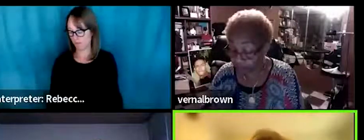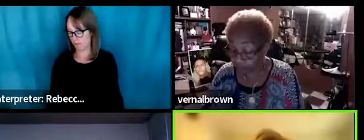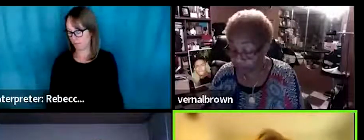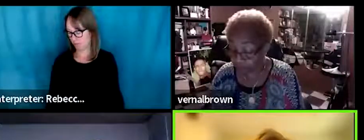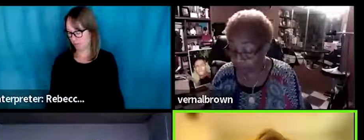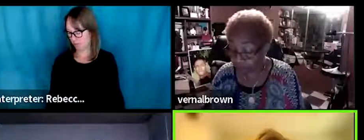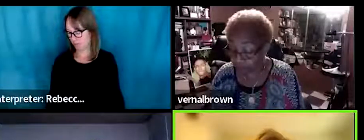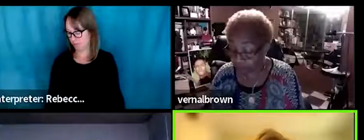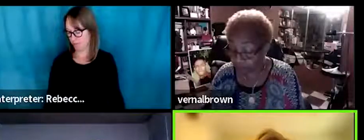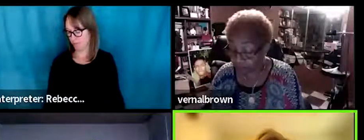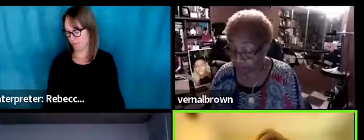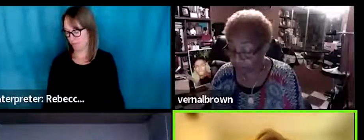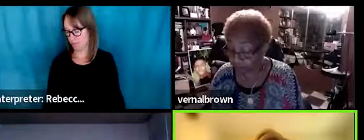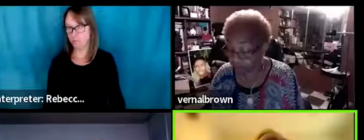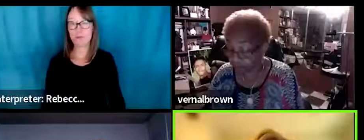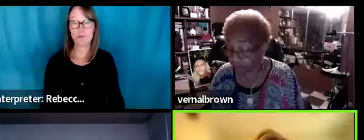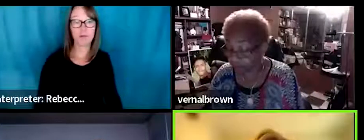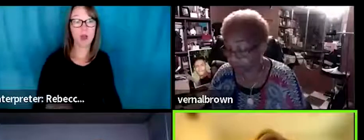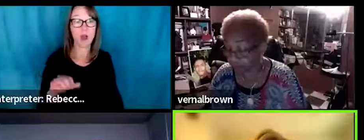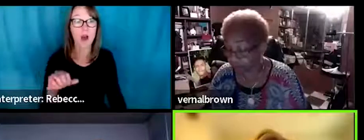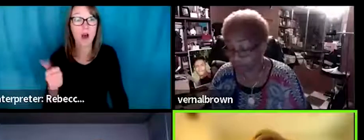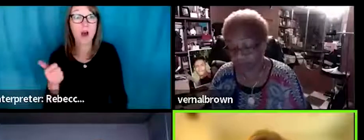Are there any other questions?